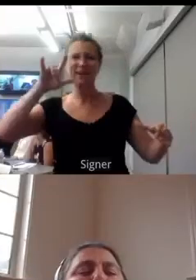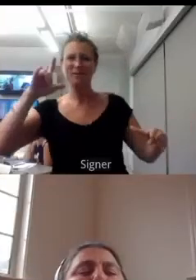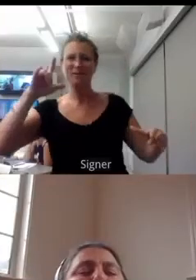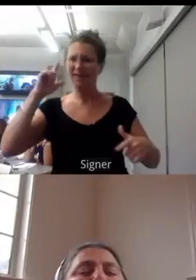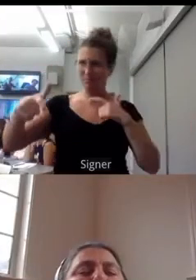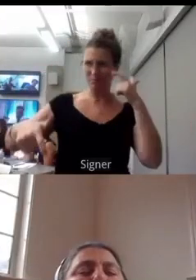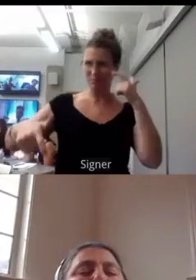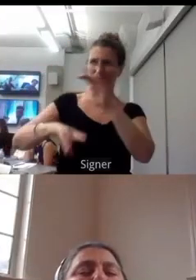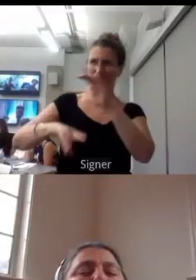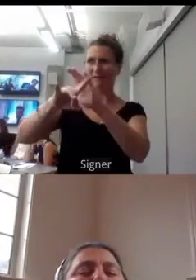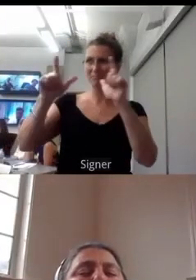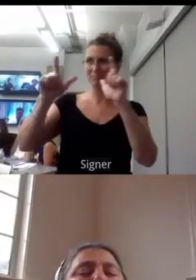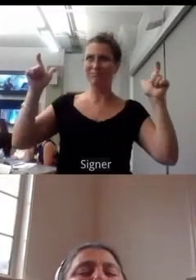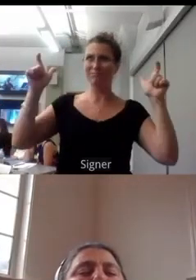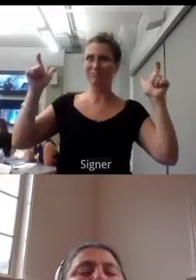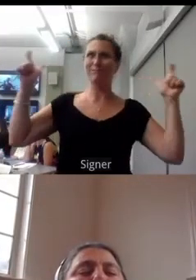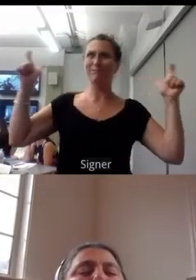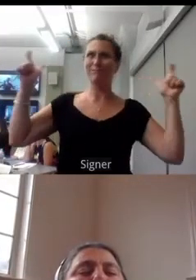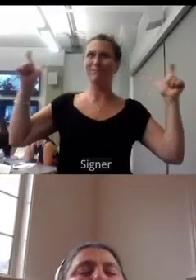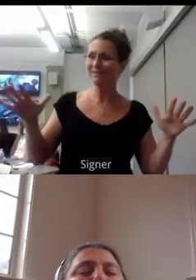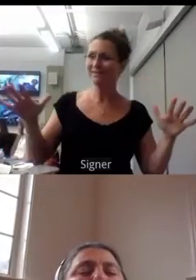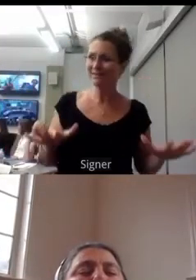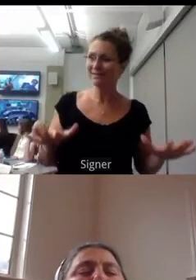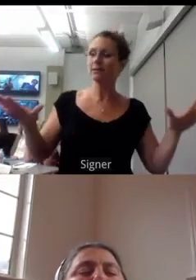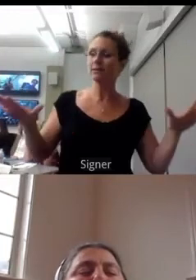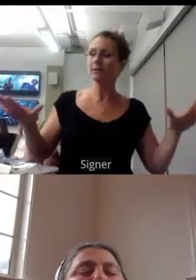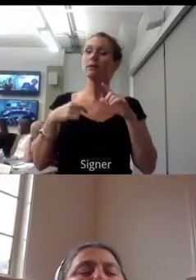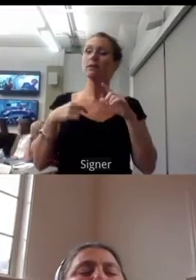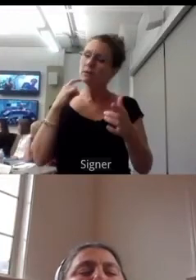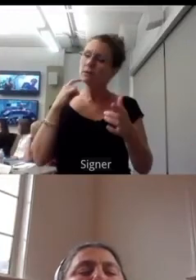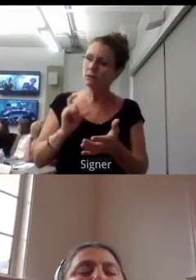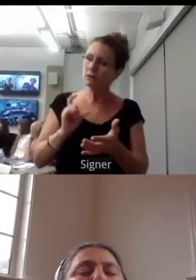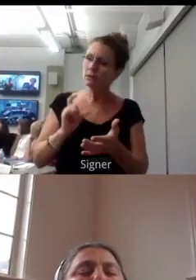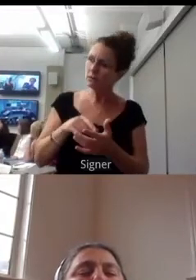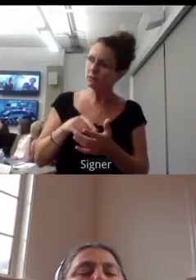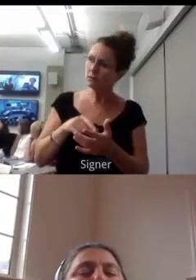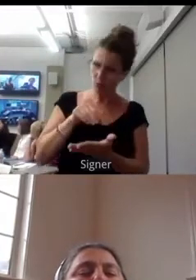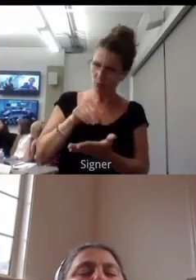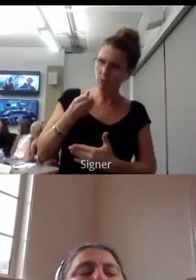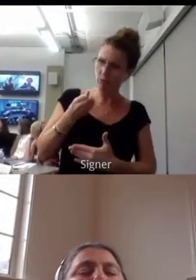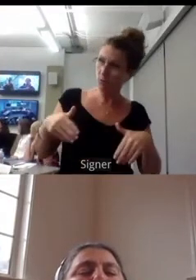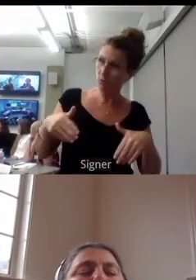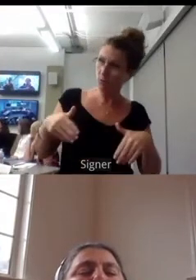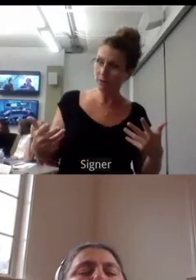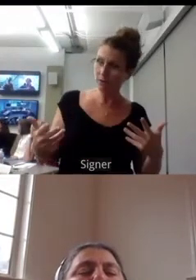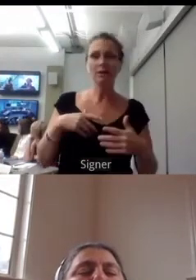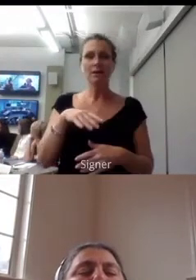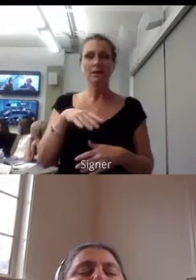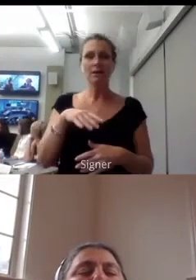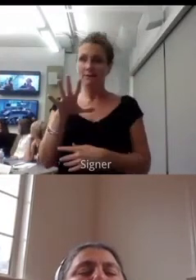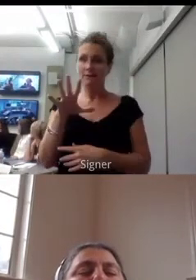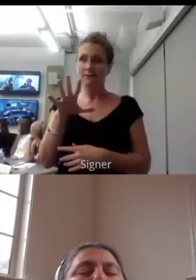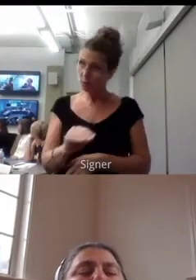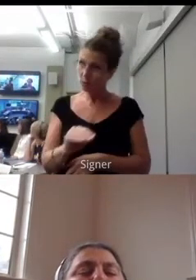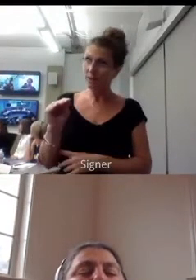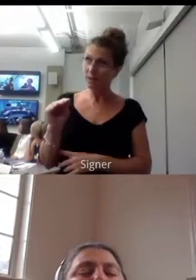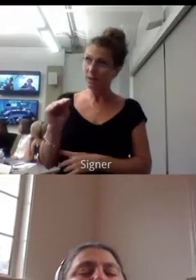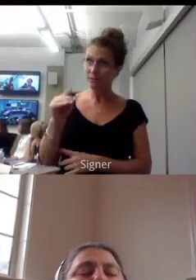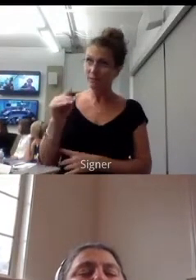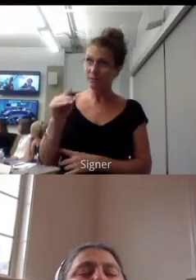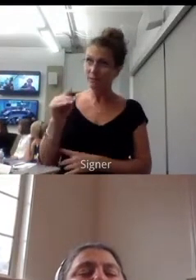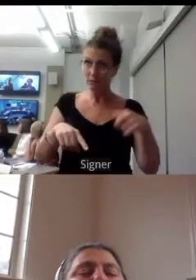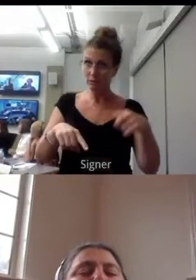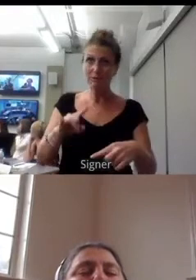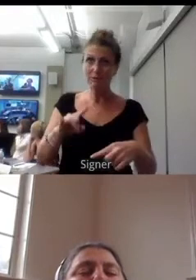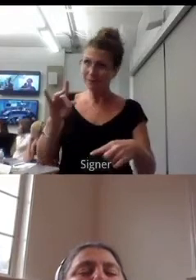what we found is that there was 95% agreement on everything. The business community just wanted